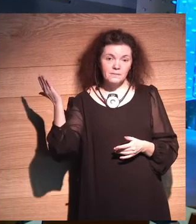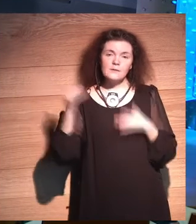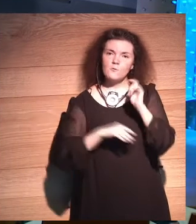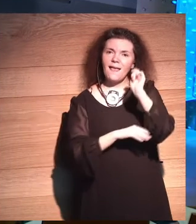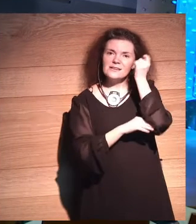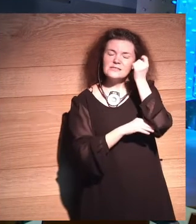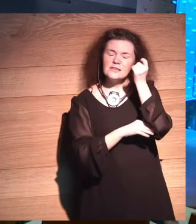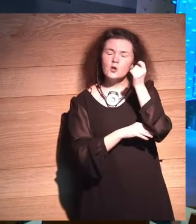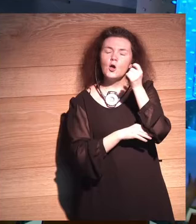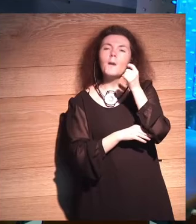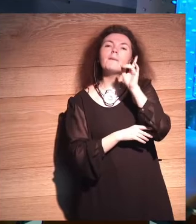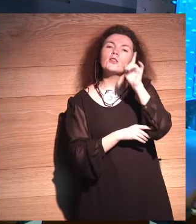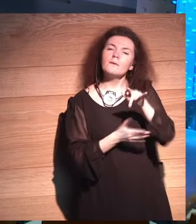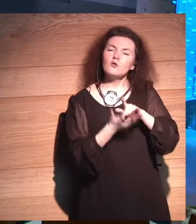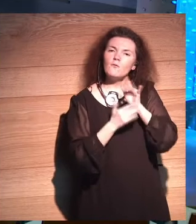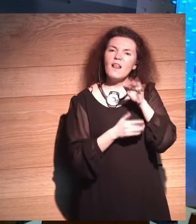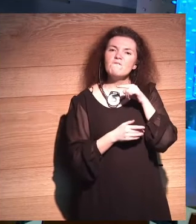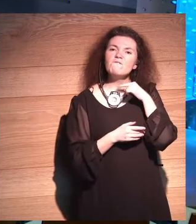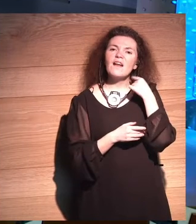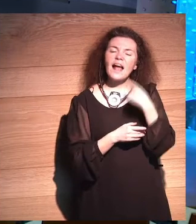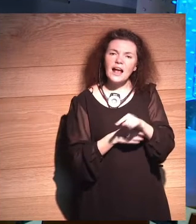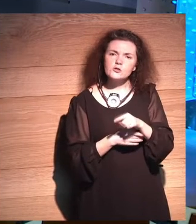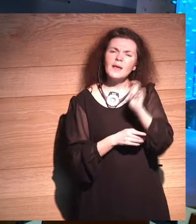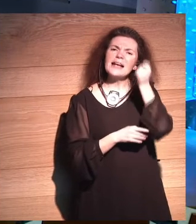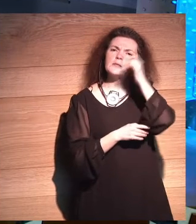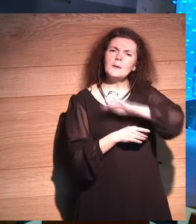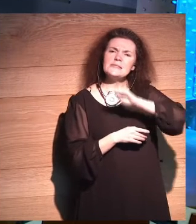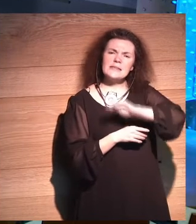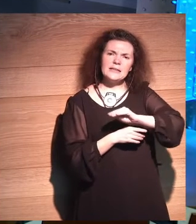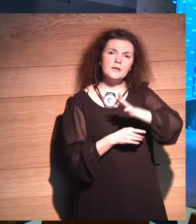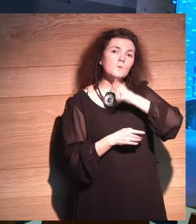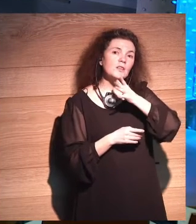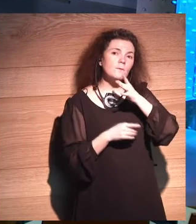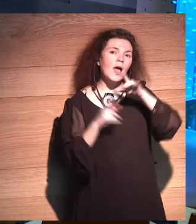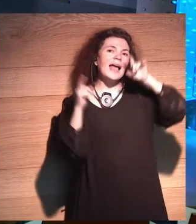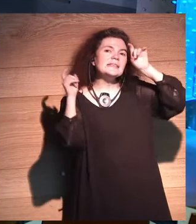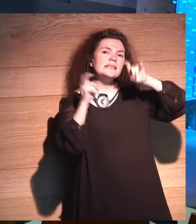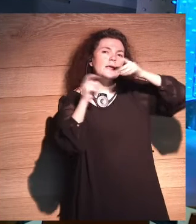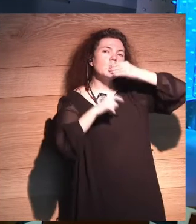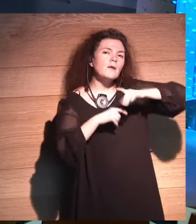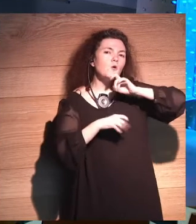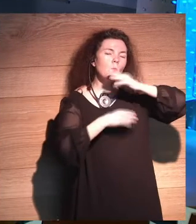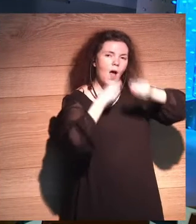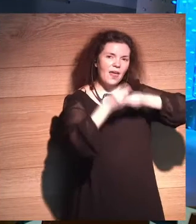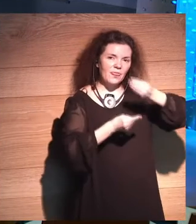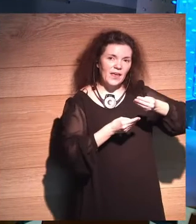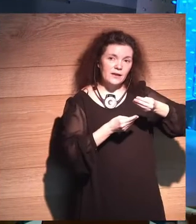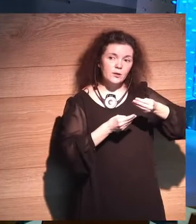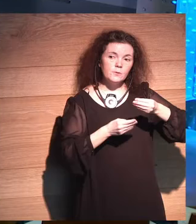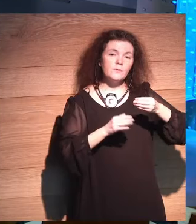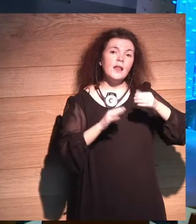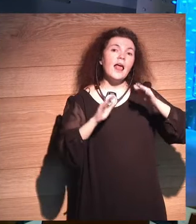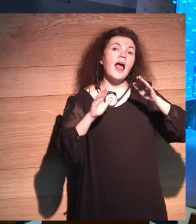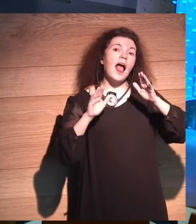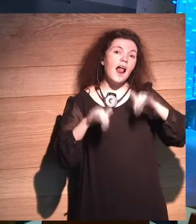been so successful at teaching everybody else to do it that they've gone out of business. They were disbanded this year. That's partly a